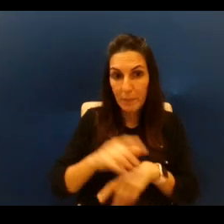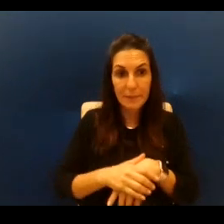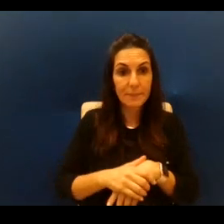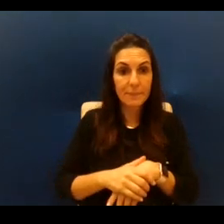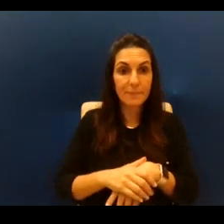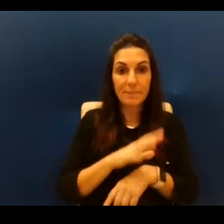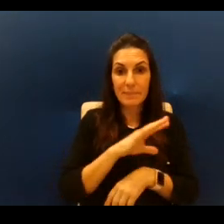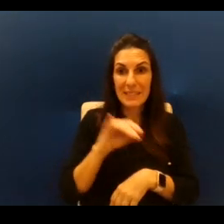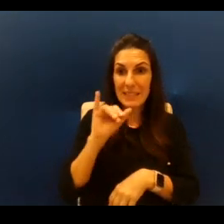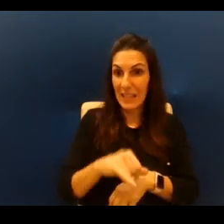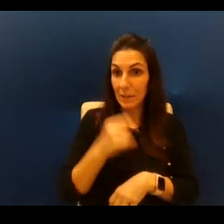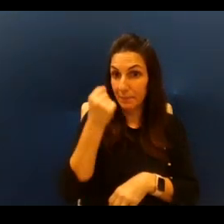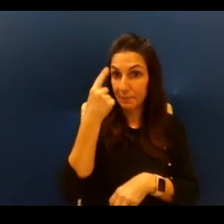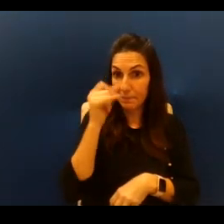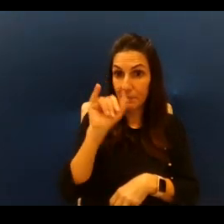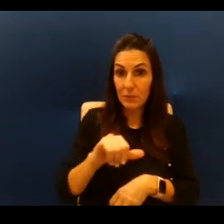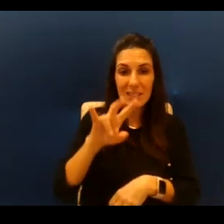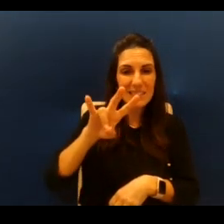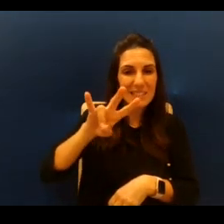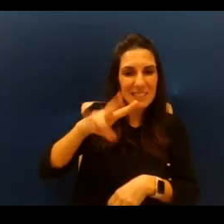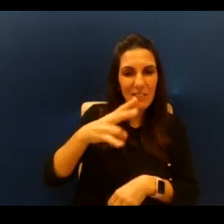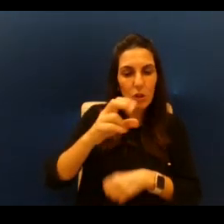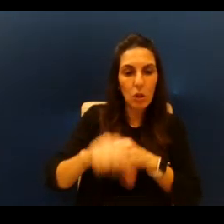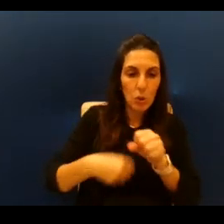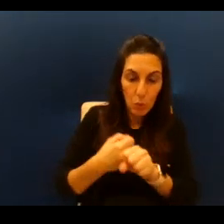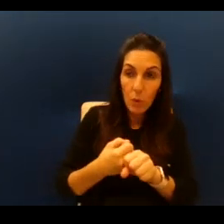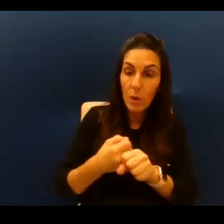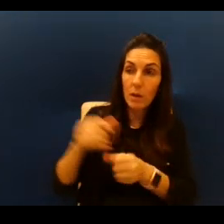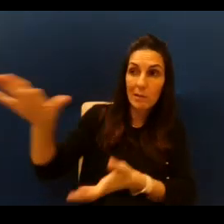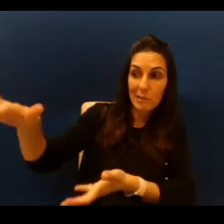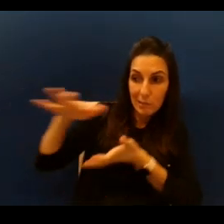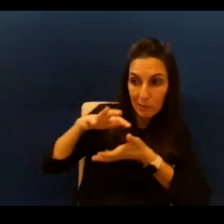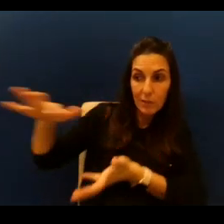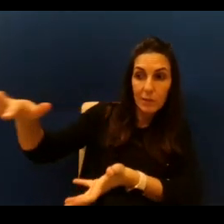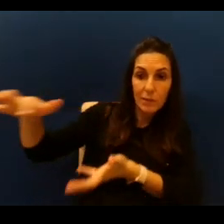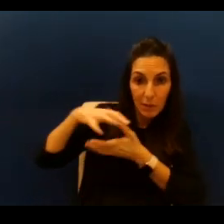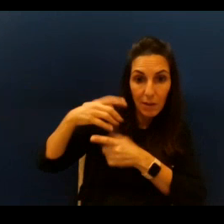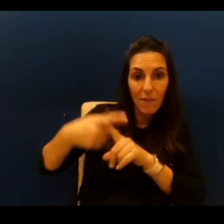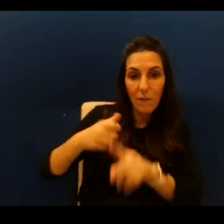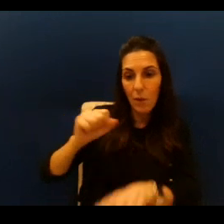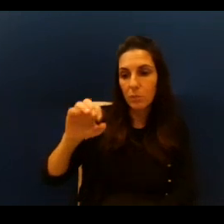our seventh year of getting funding from Solid Waste Authority.